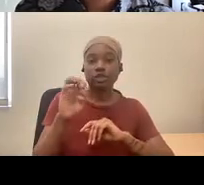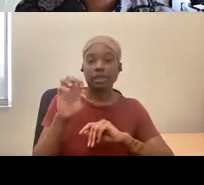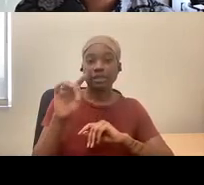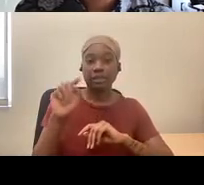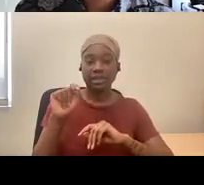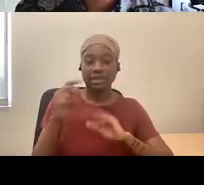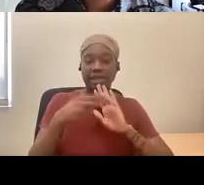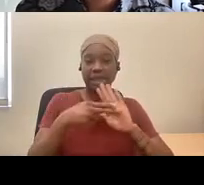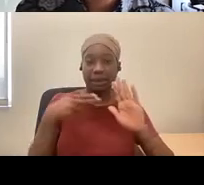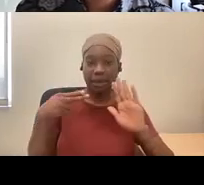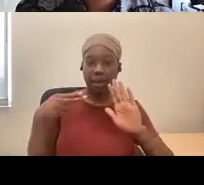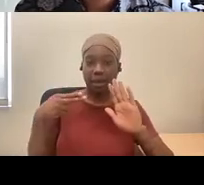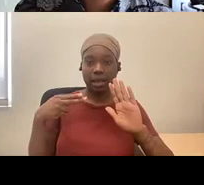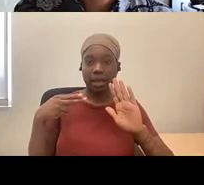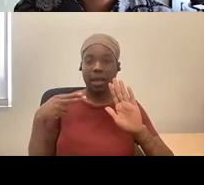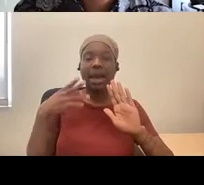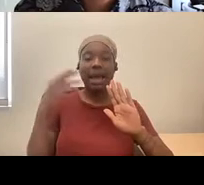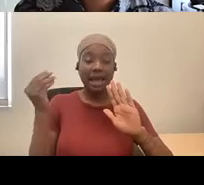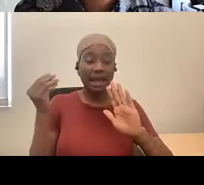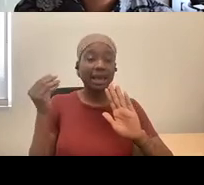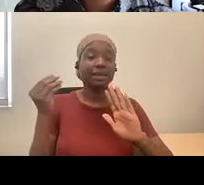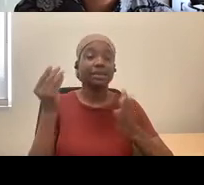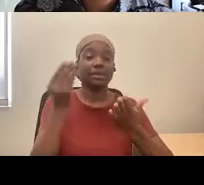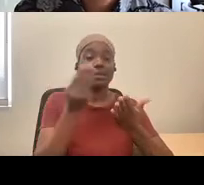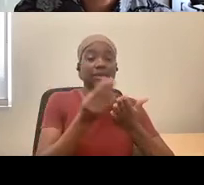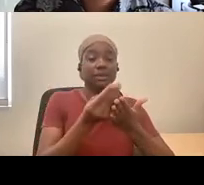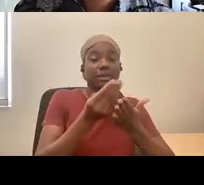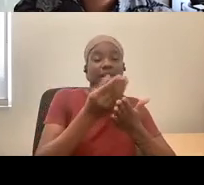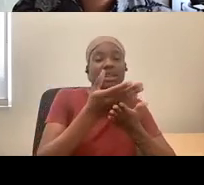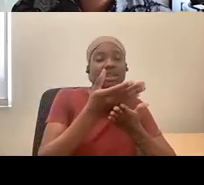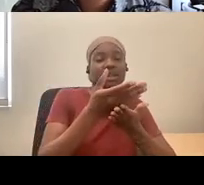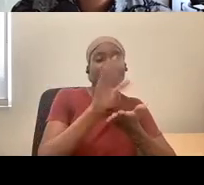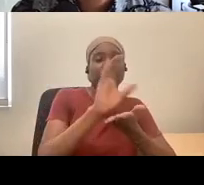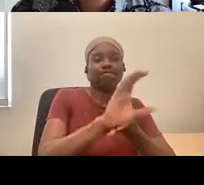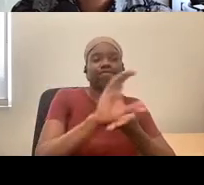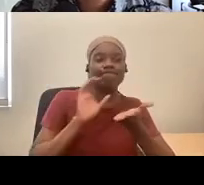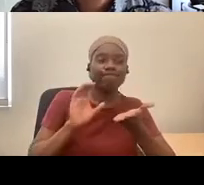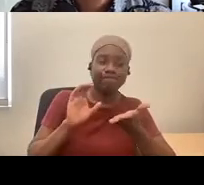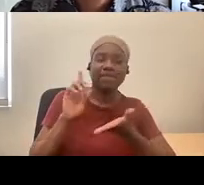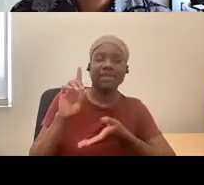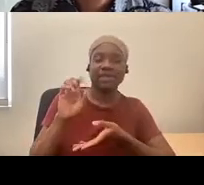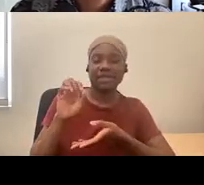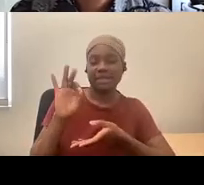and to defund the agencies that are conducting this.